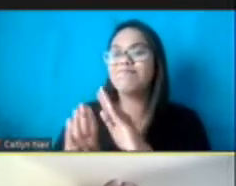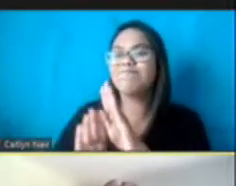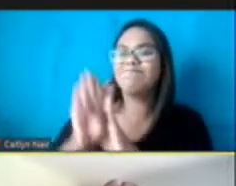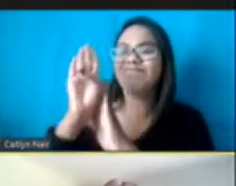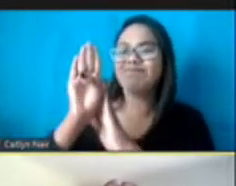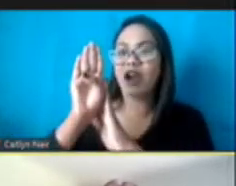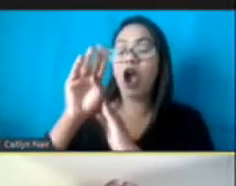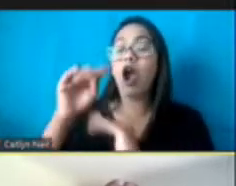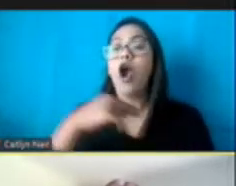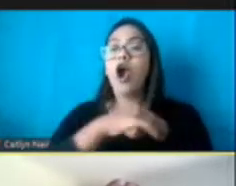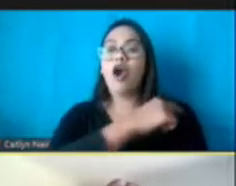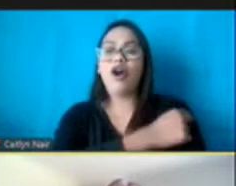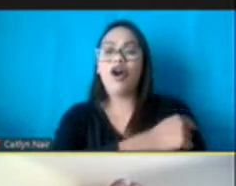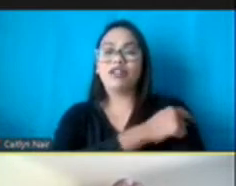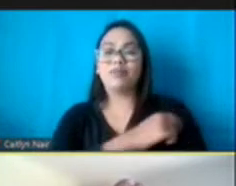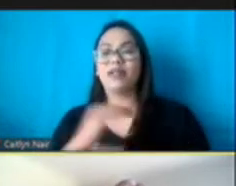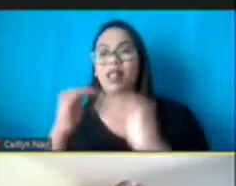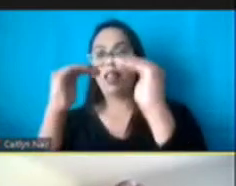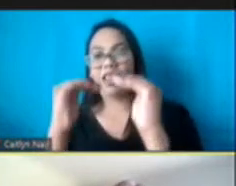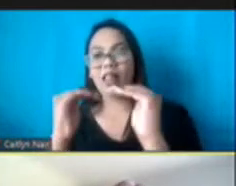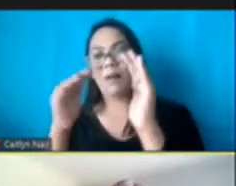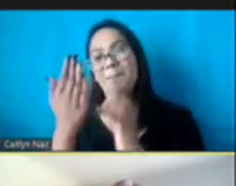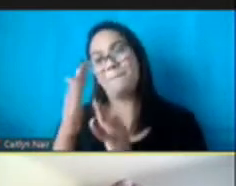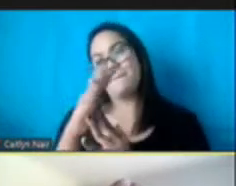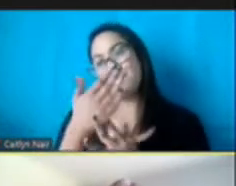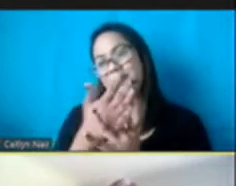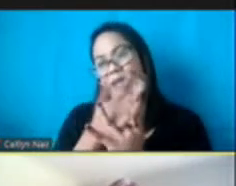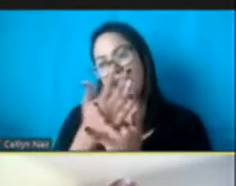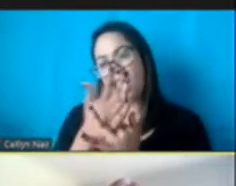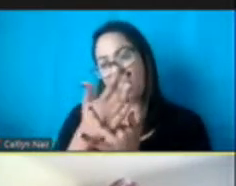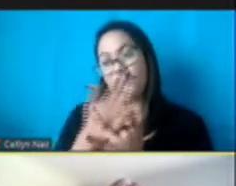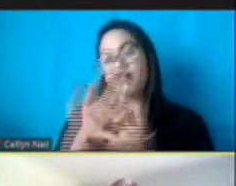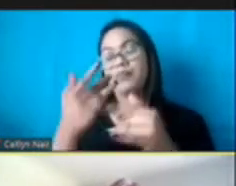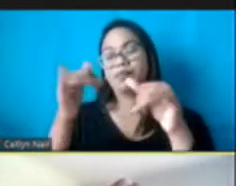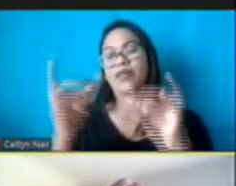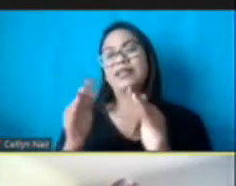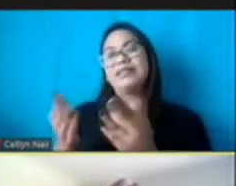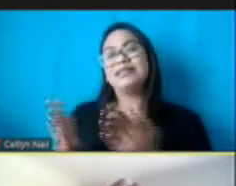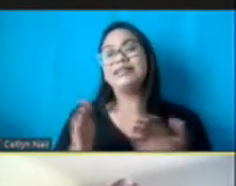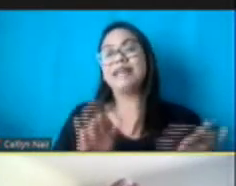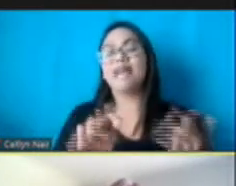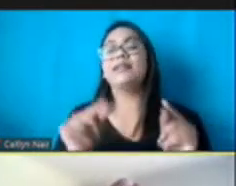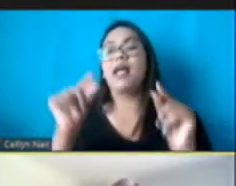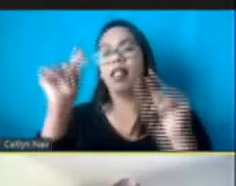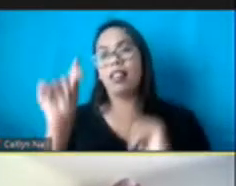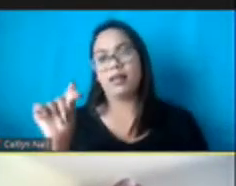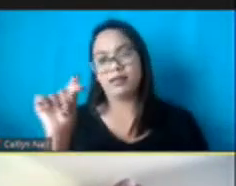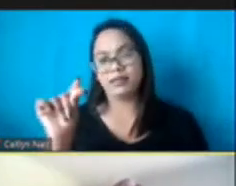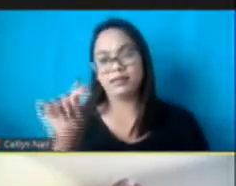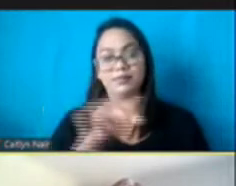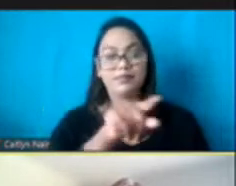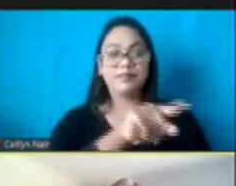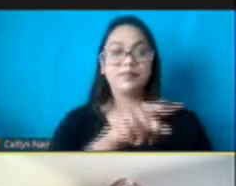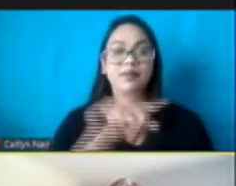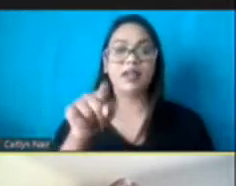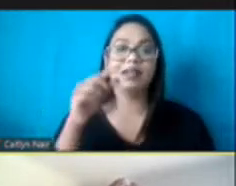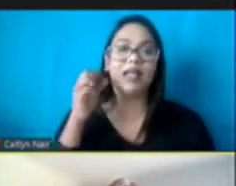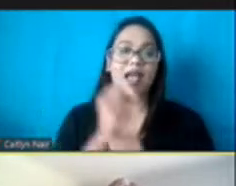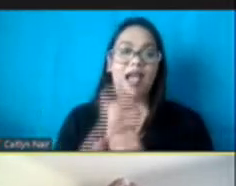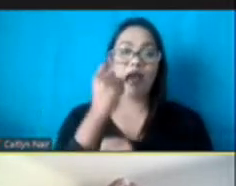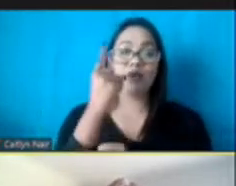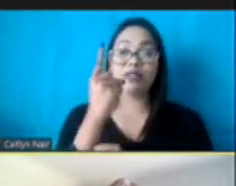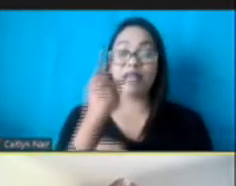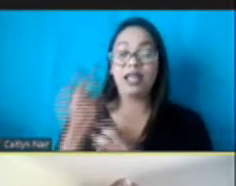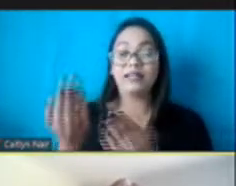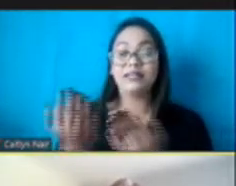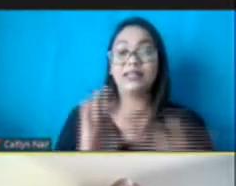really seeing very small increases in terms of the number of deaths. And this is really just the excess deaths from Gauteng, where with